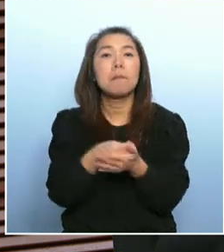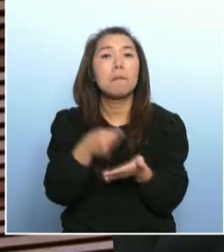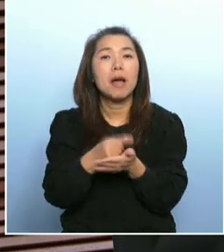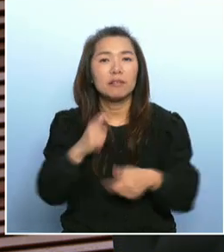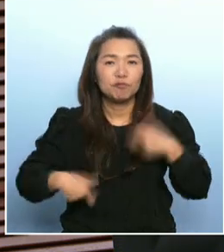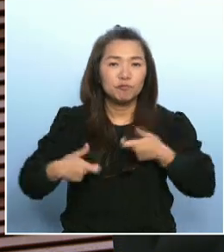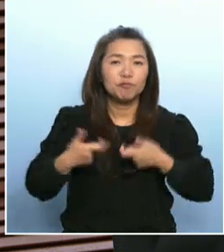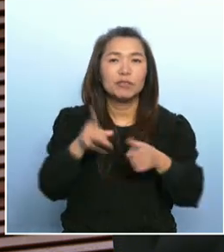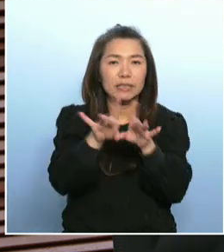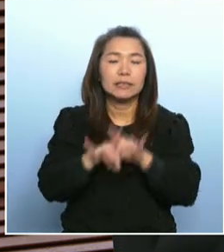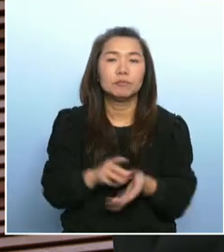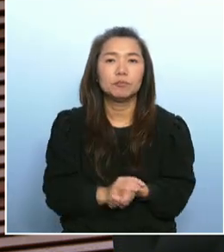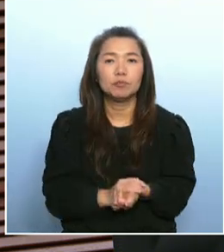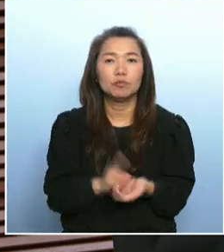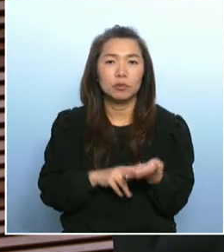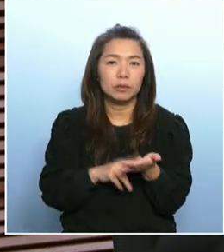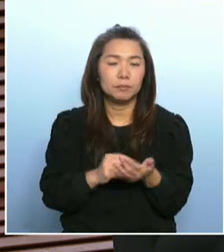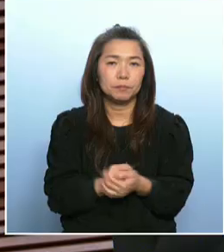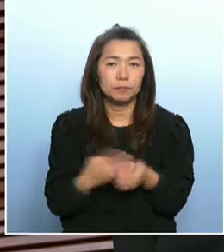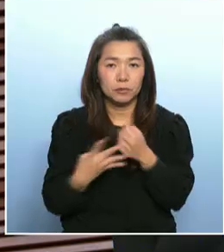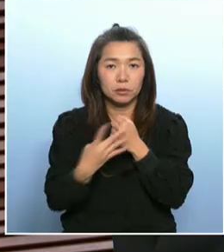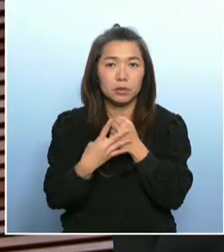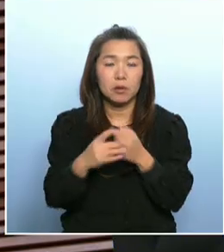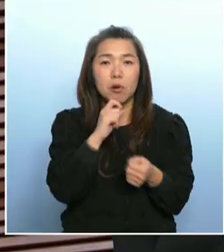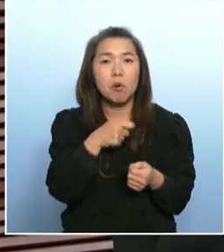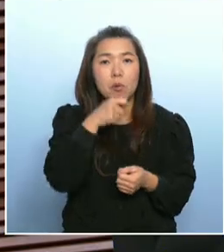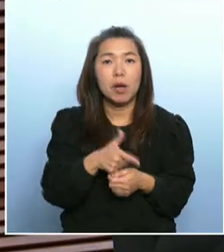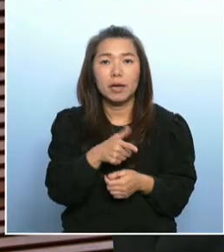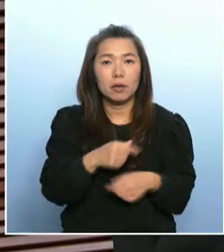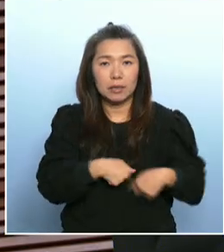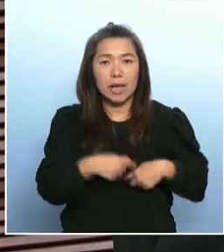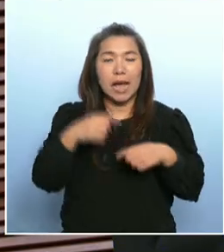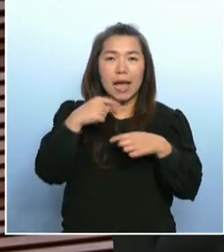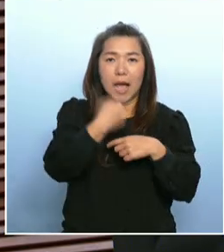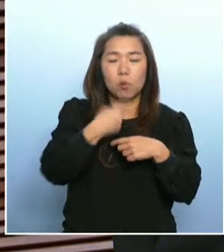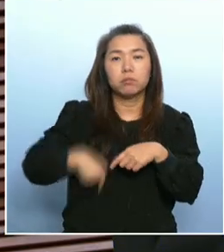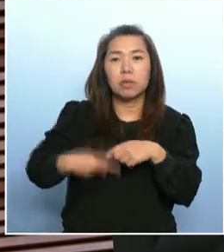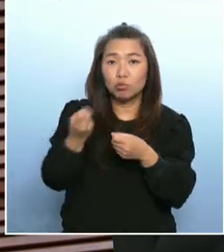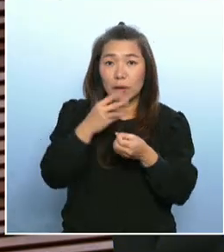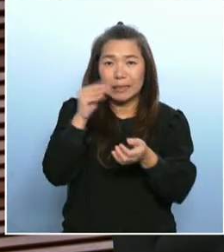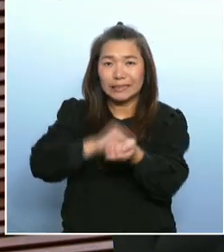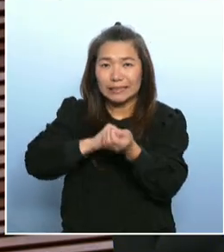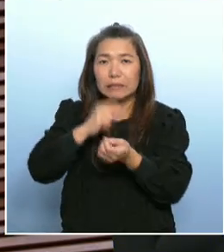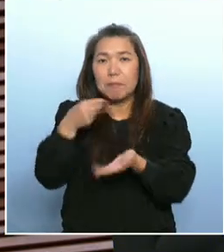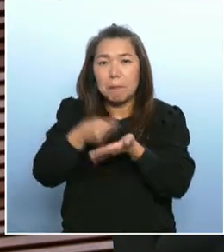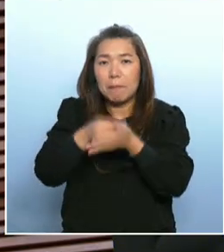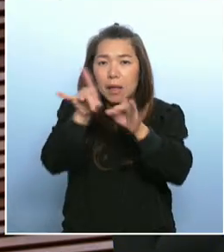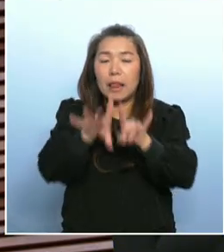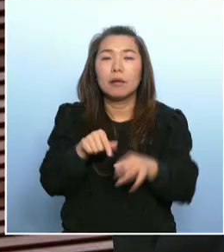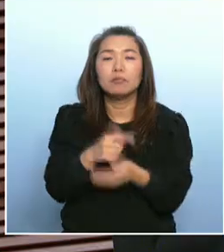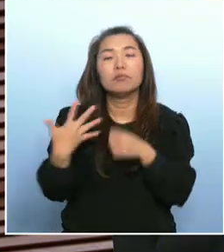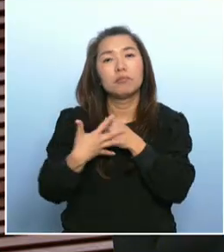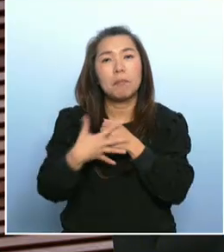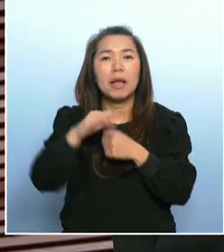subsidy for rental of medical consumables and respiratory support medical equipment. We offer subsidy also